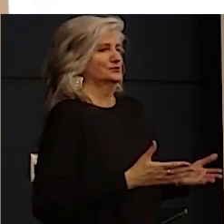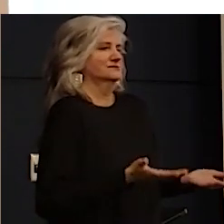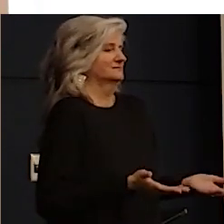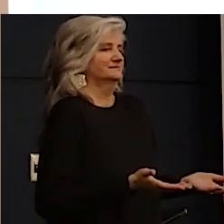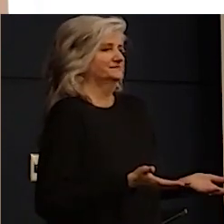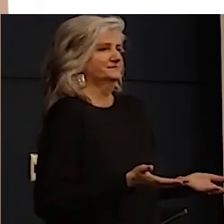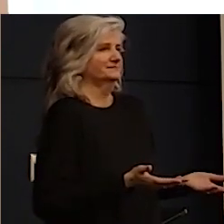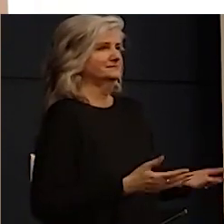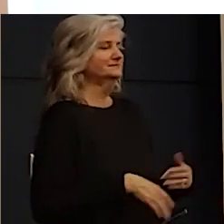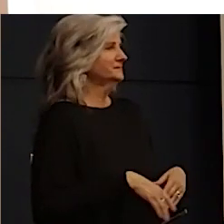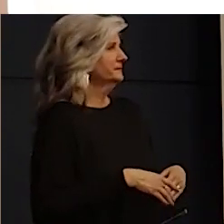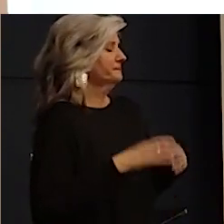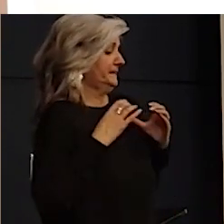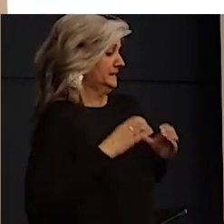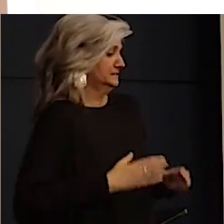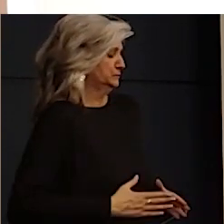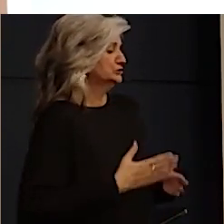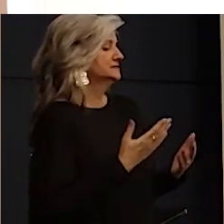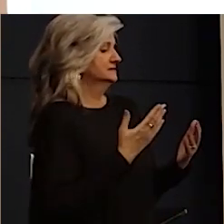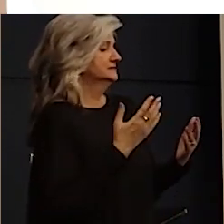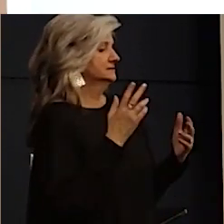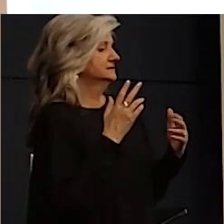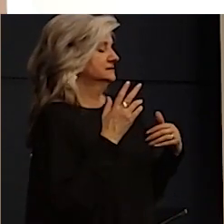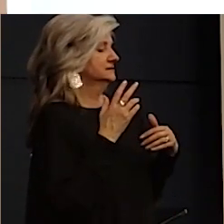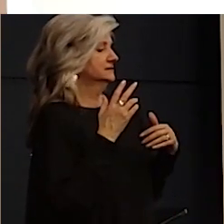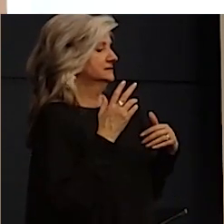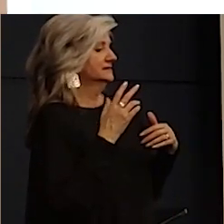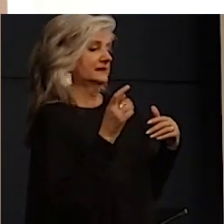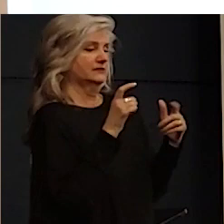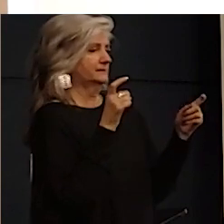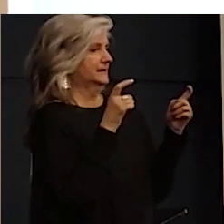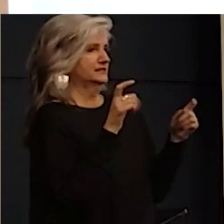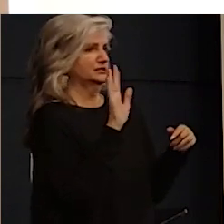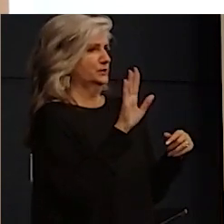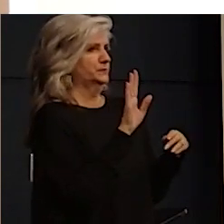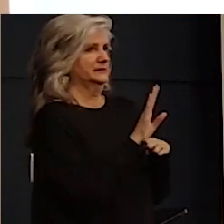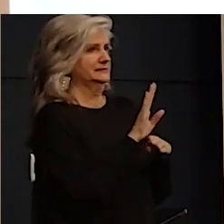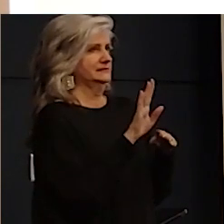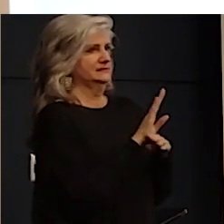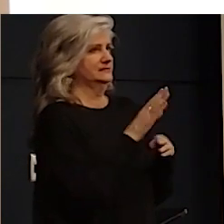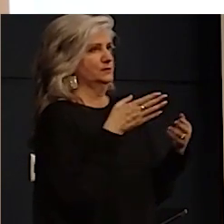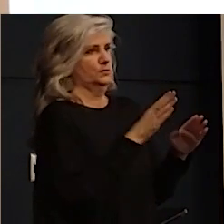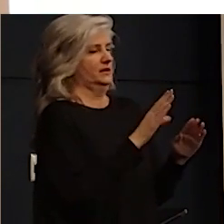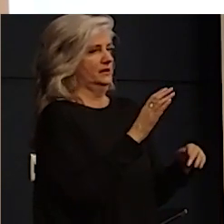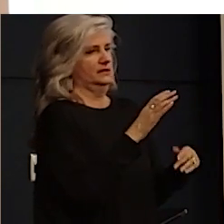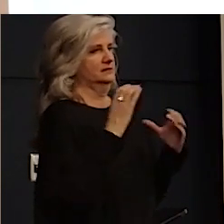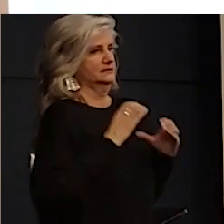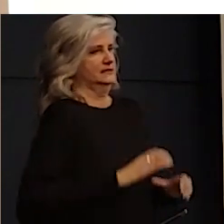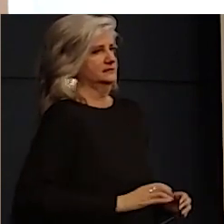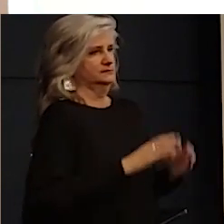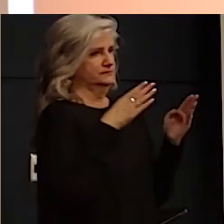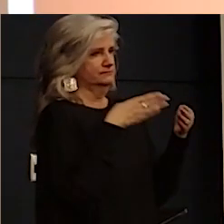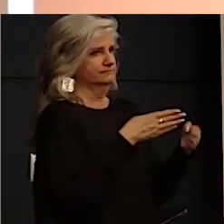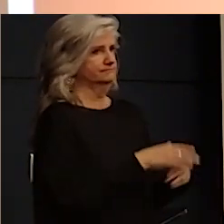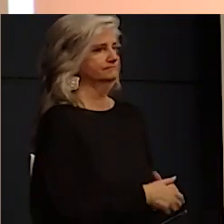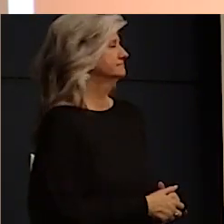It's also because CenterPoint has not been managing their business in a way that is customer focused.